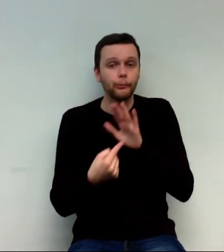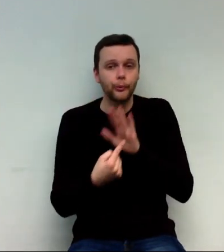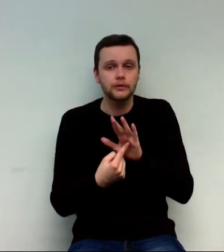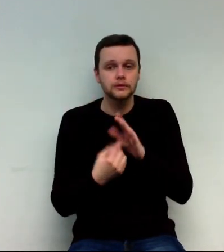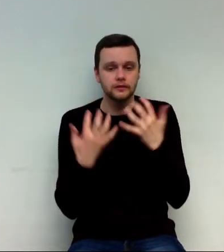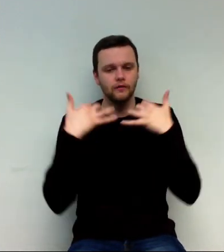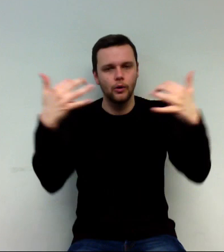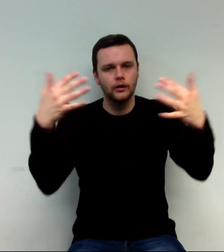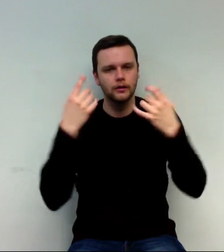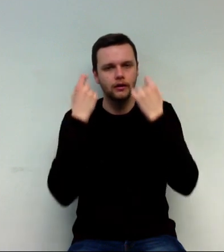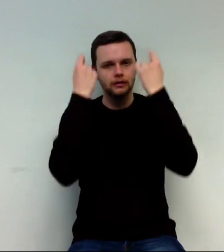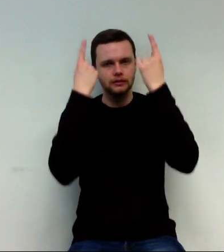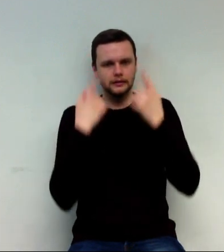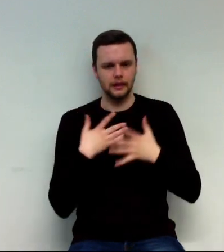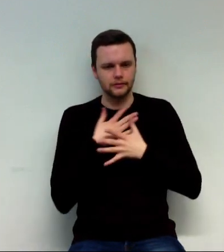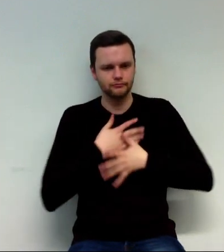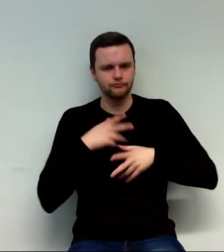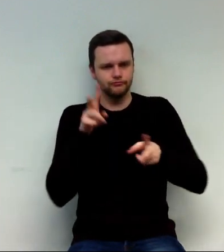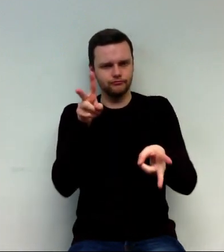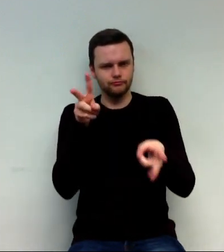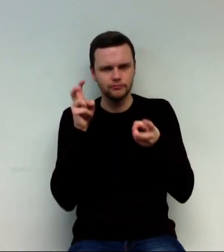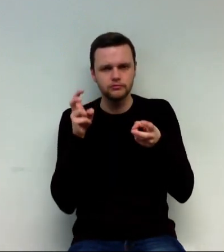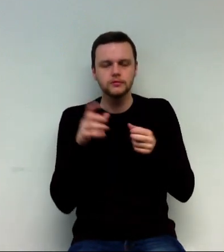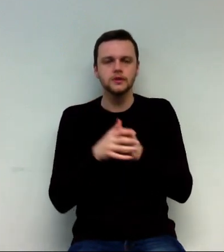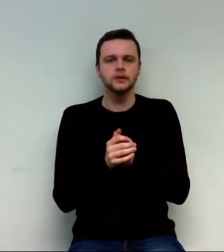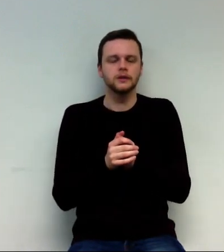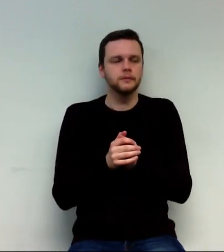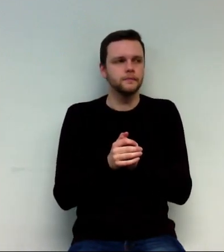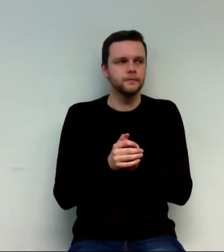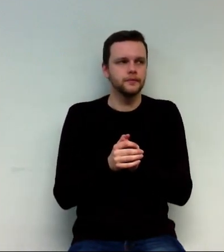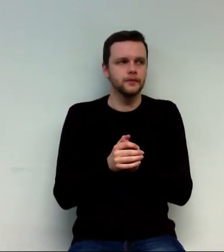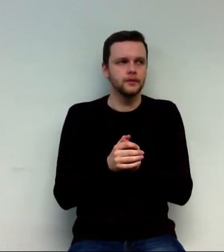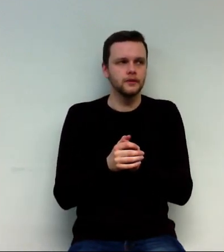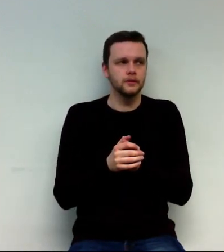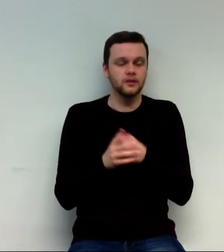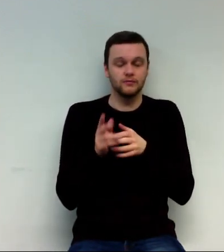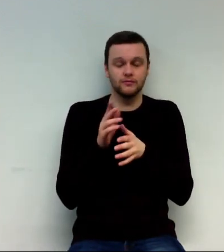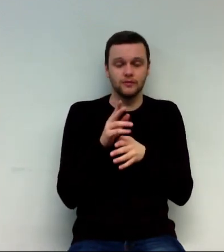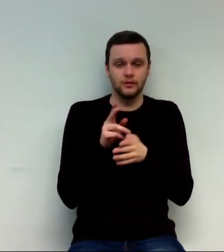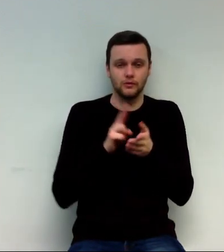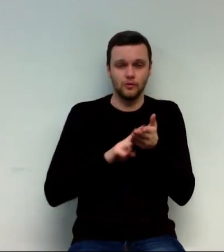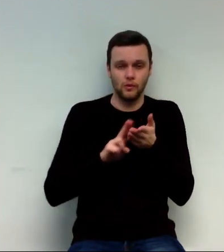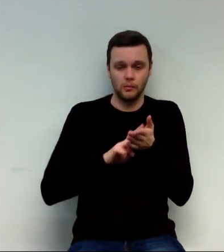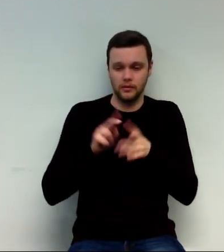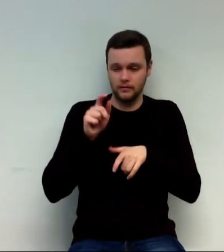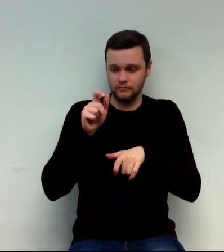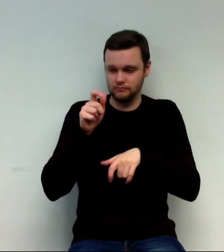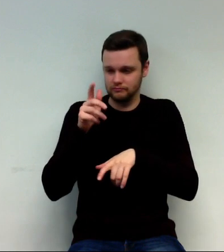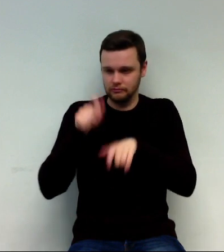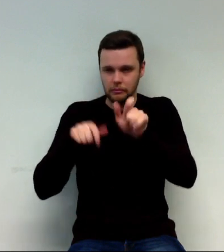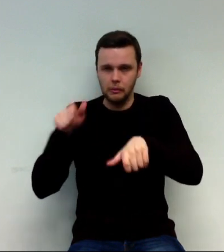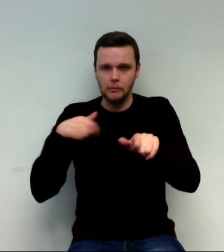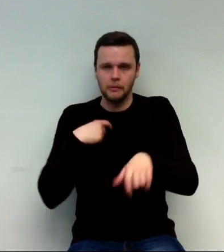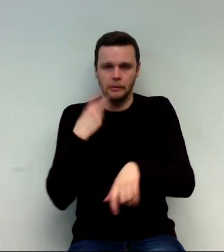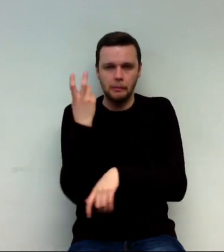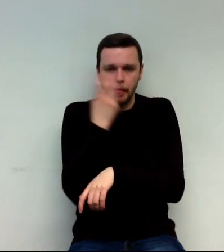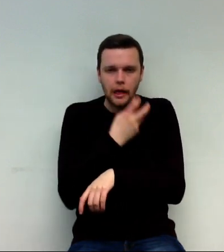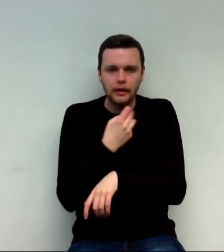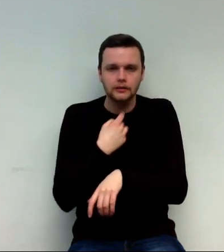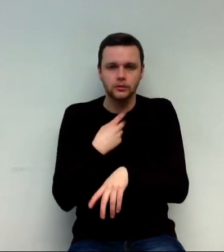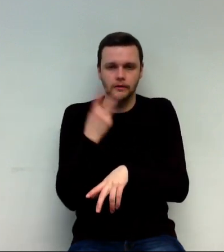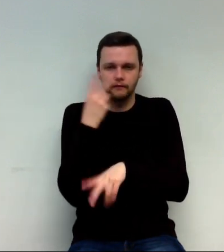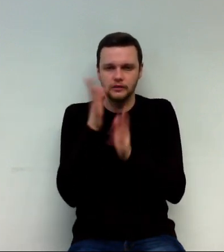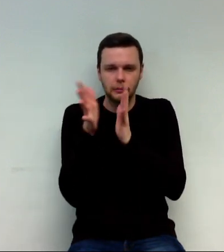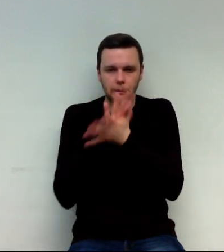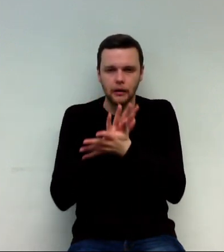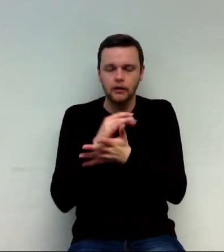the audience understanding of the performance. And this is normally for blind or visually impaired audience members. It can